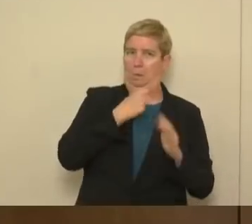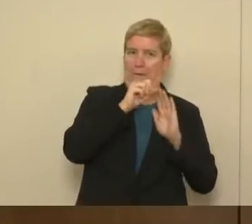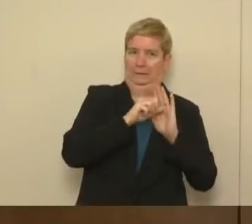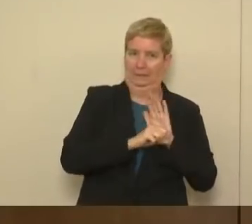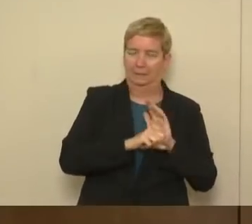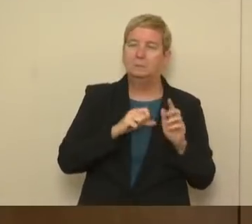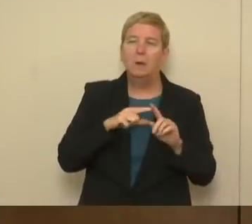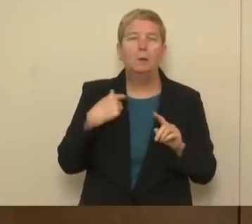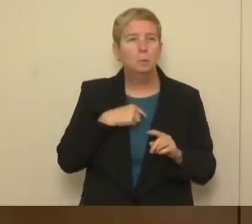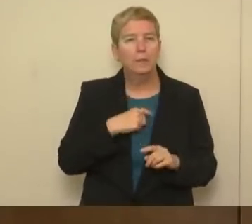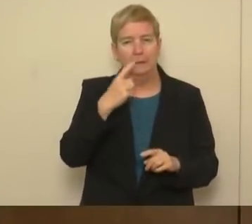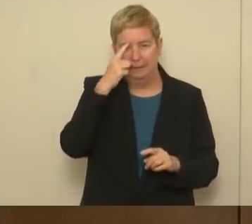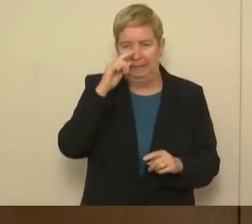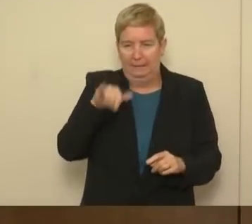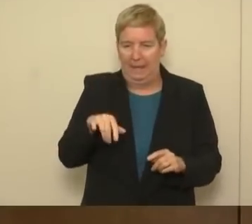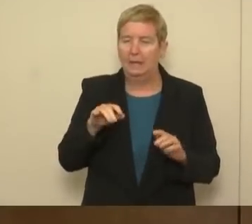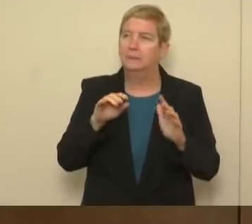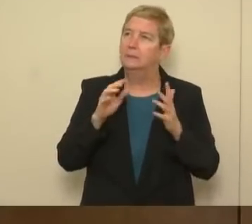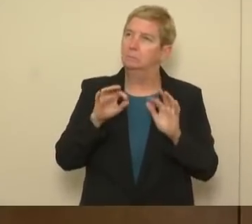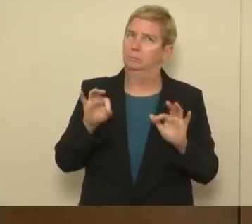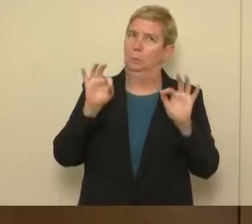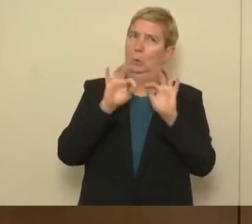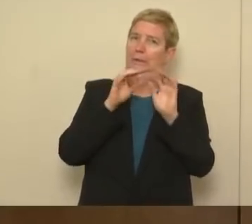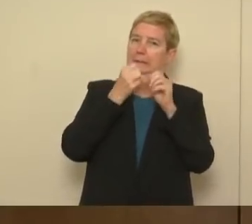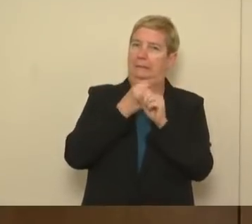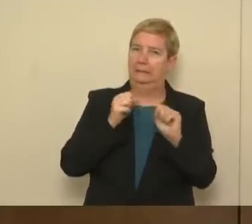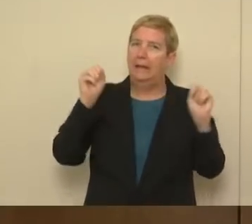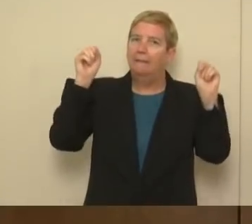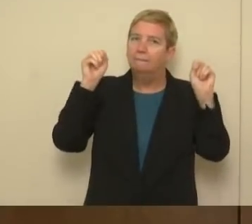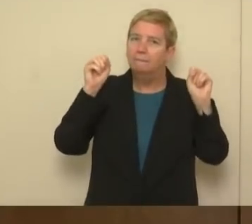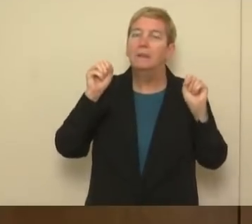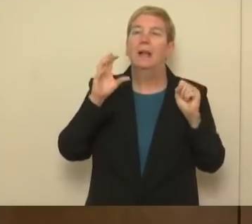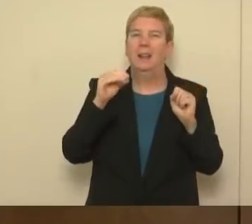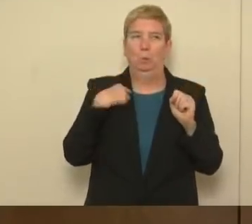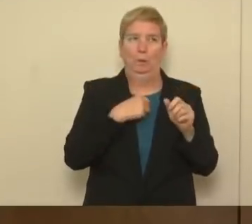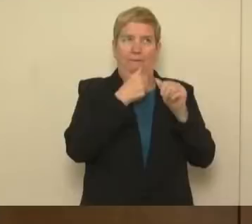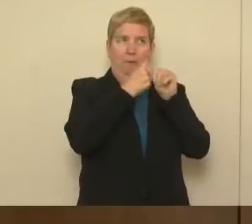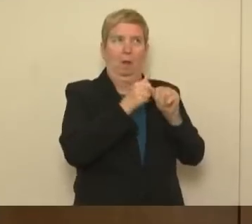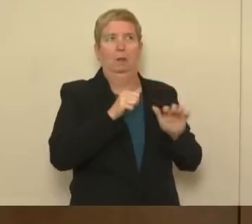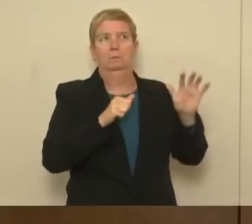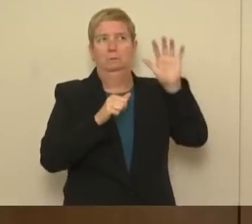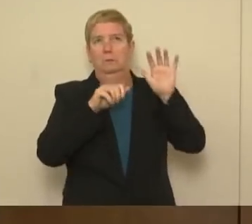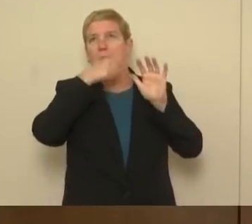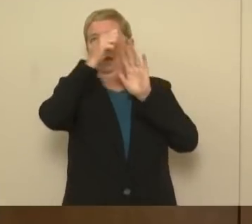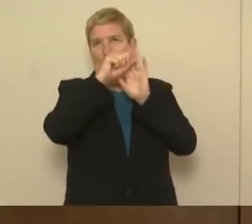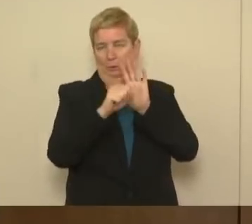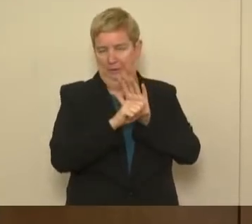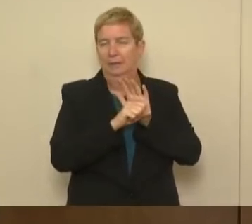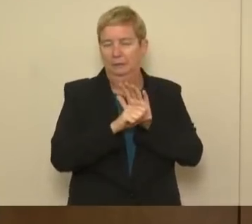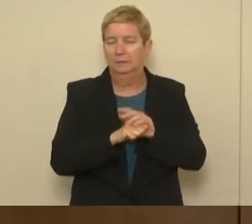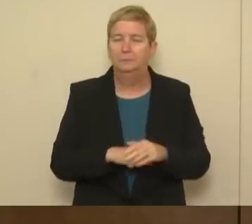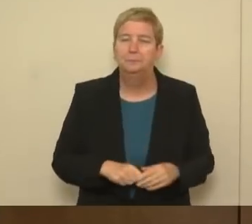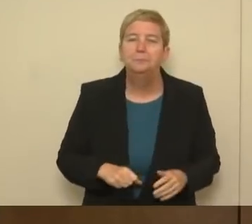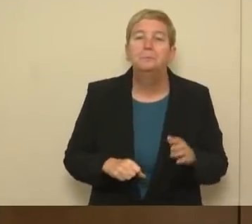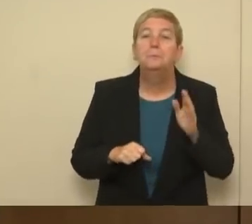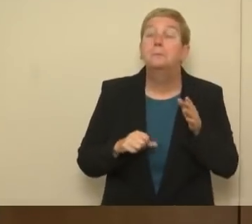the Safe Exit Strategy national map. What's really important about testing is